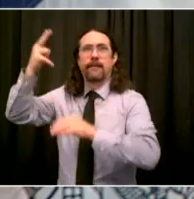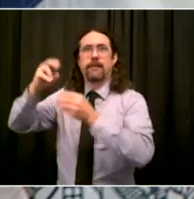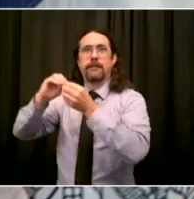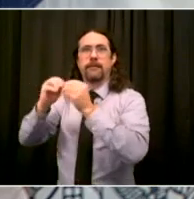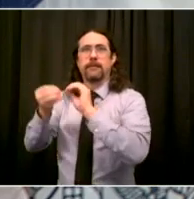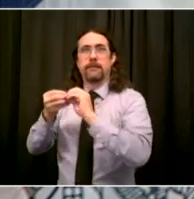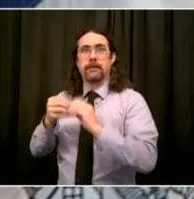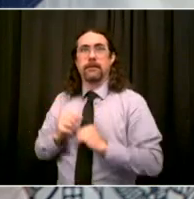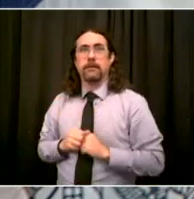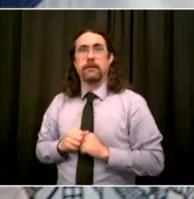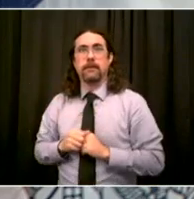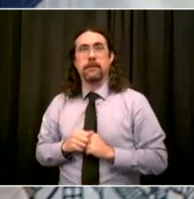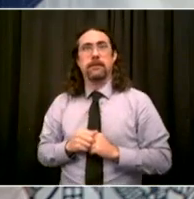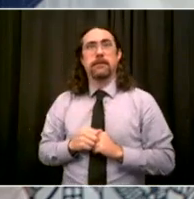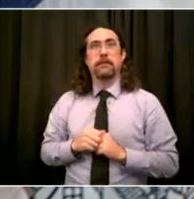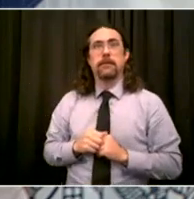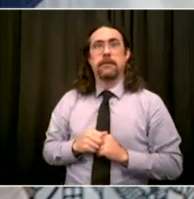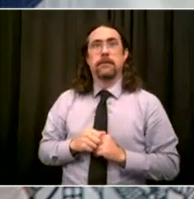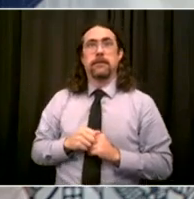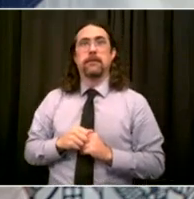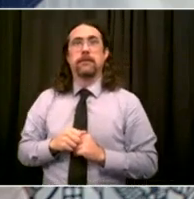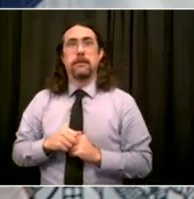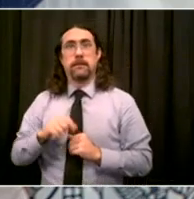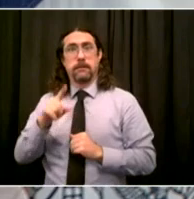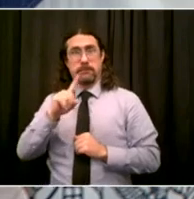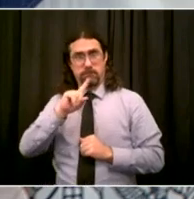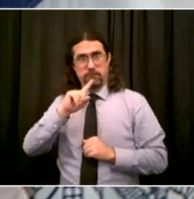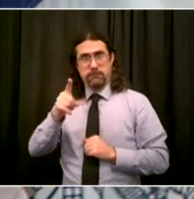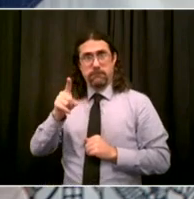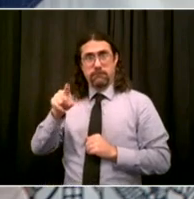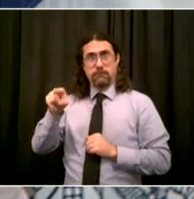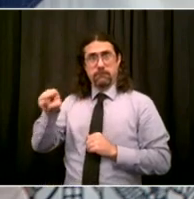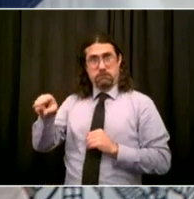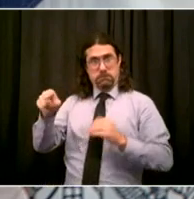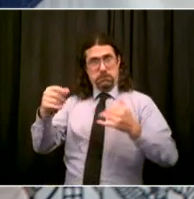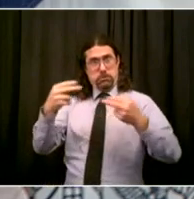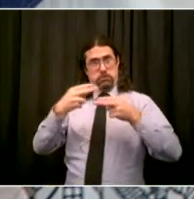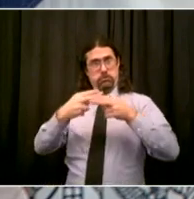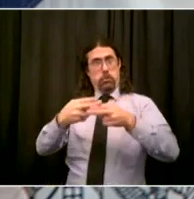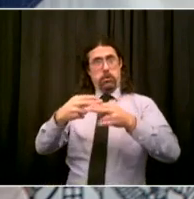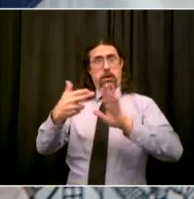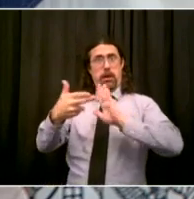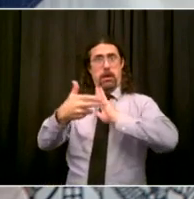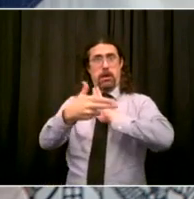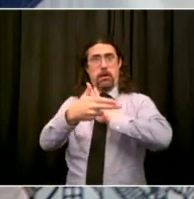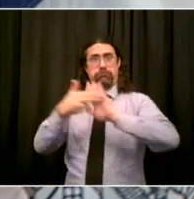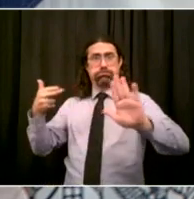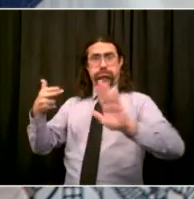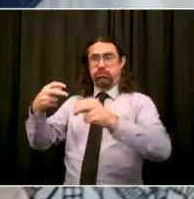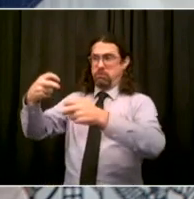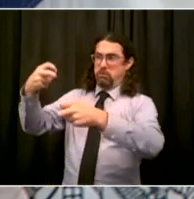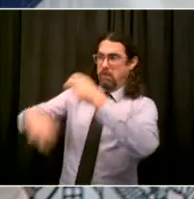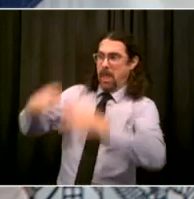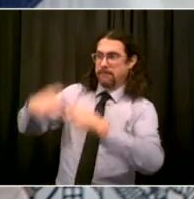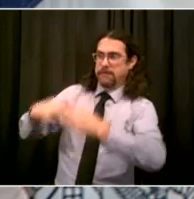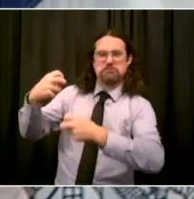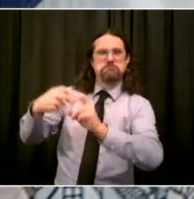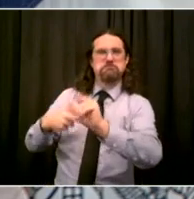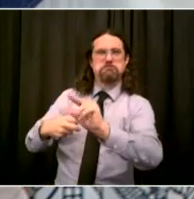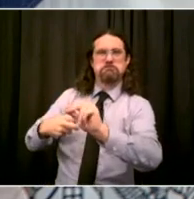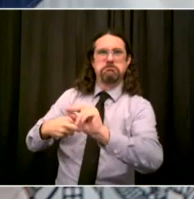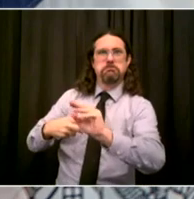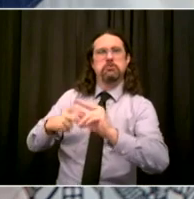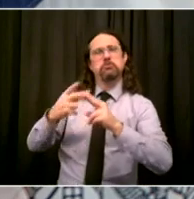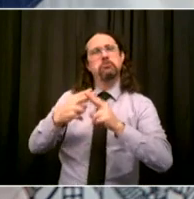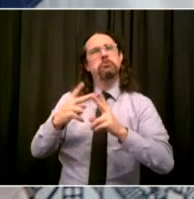concern. And we've said for a long time, bars, restaurants, nightclubs, there's a whole host of things we've seen around the world